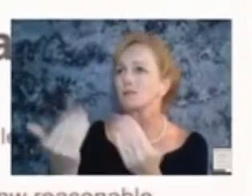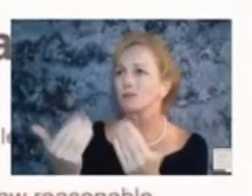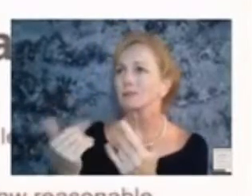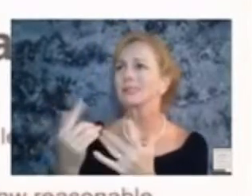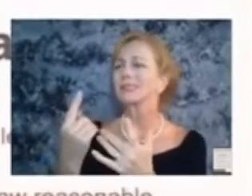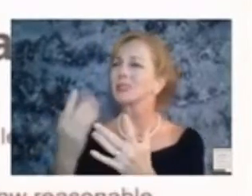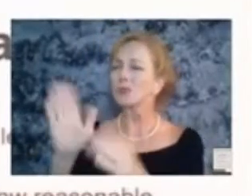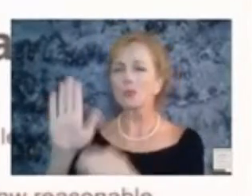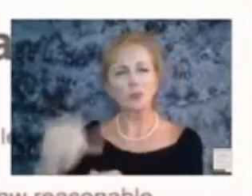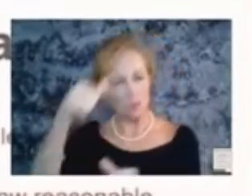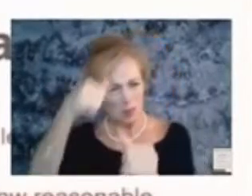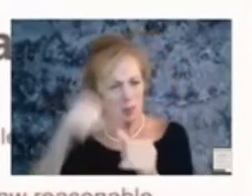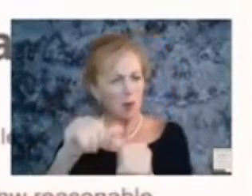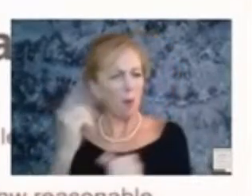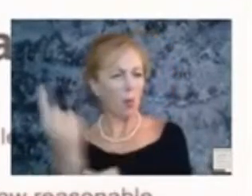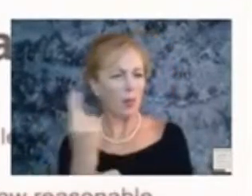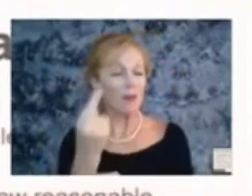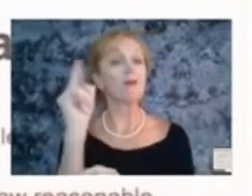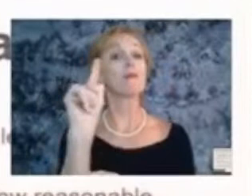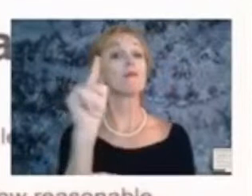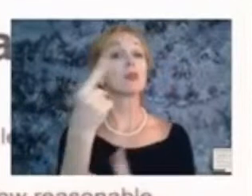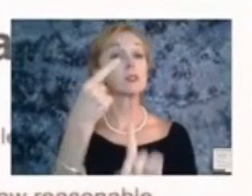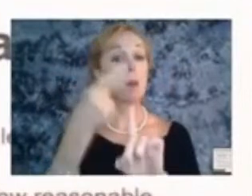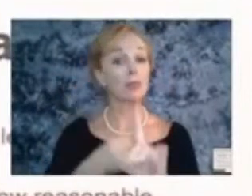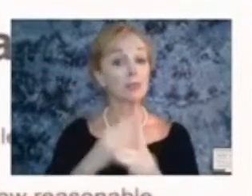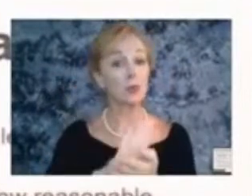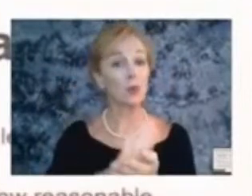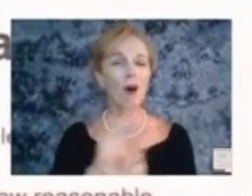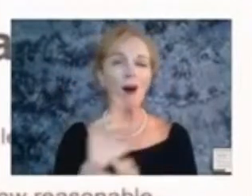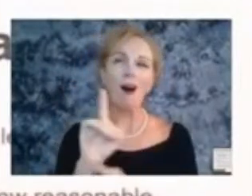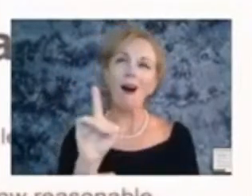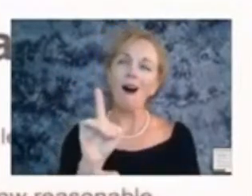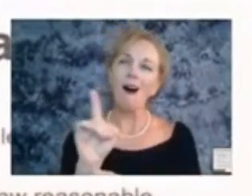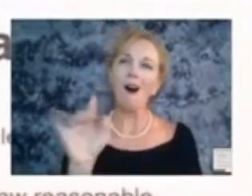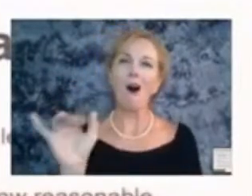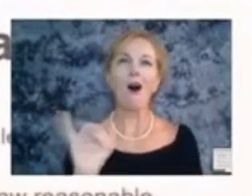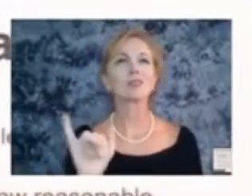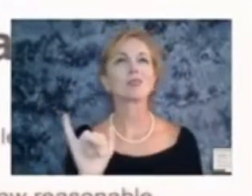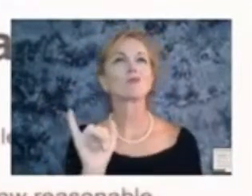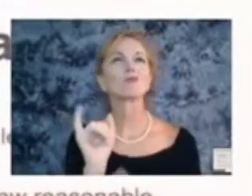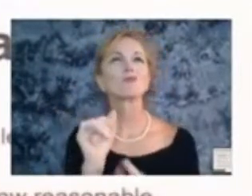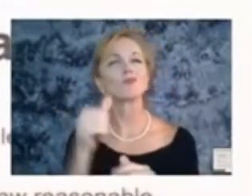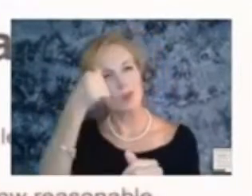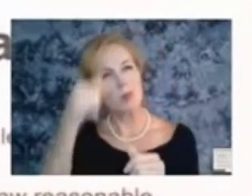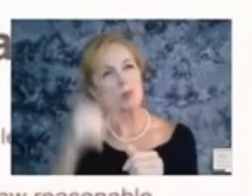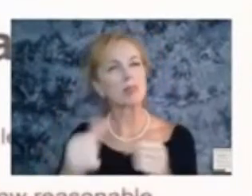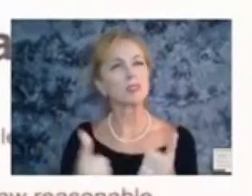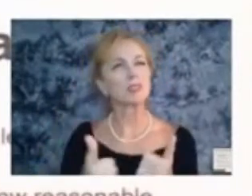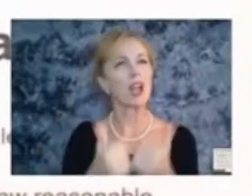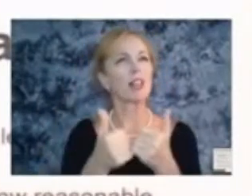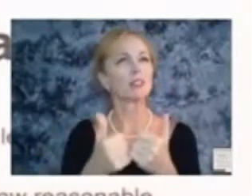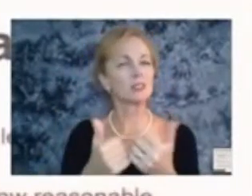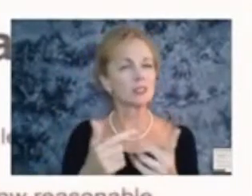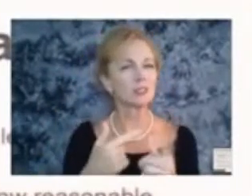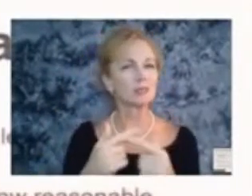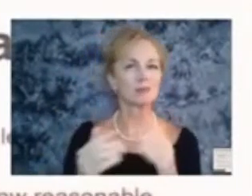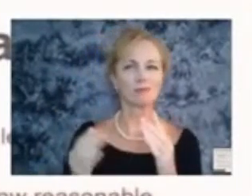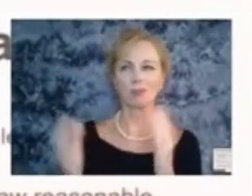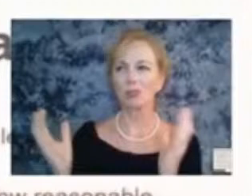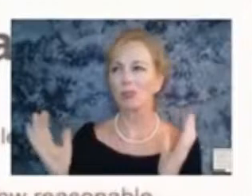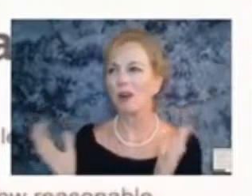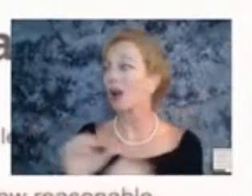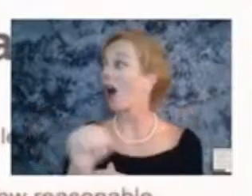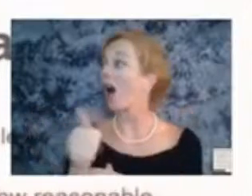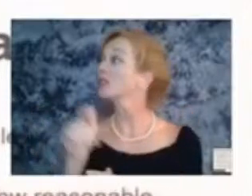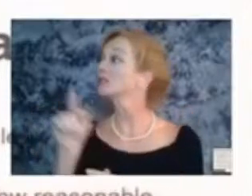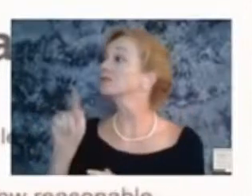school. But I also want to recognize some of those trade-offs and the challenges as we've had collaboration and conversations with supporting districts. This is an